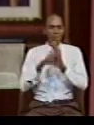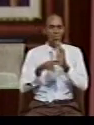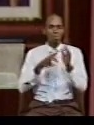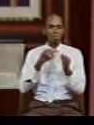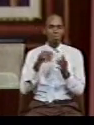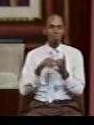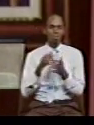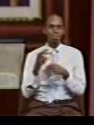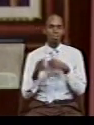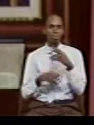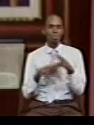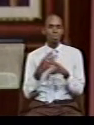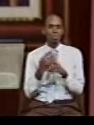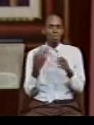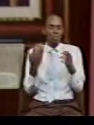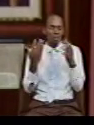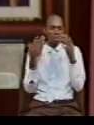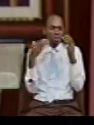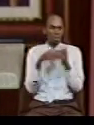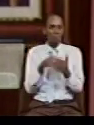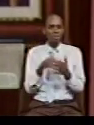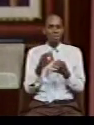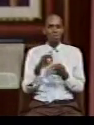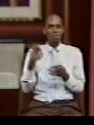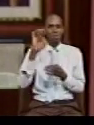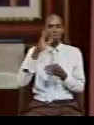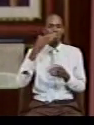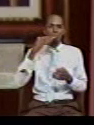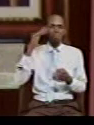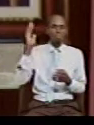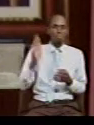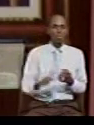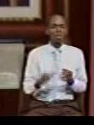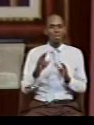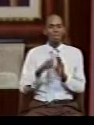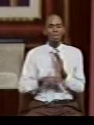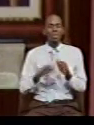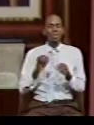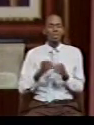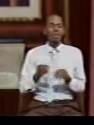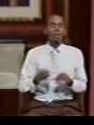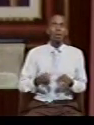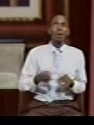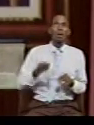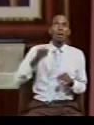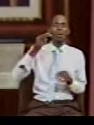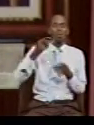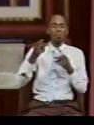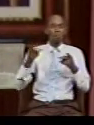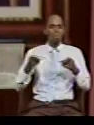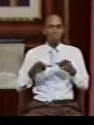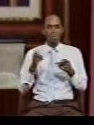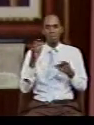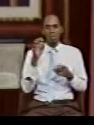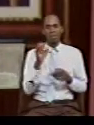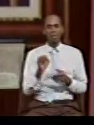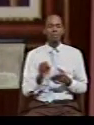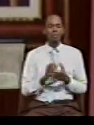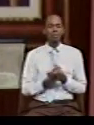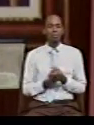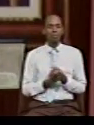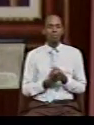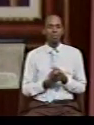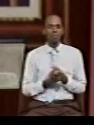world, against spiritual wickedness in high places. Look at them there,